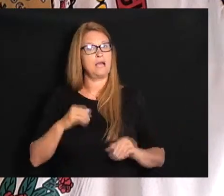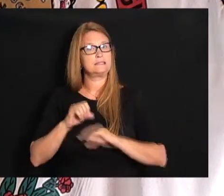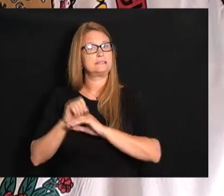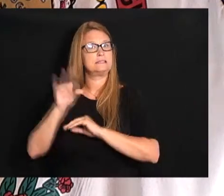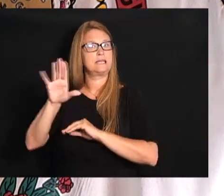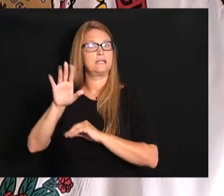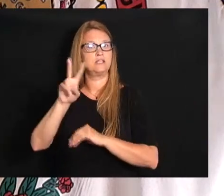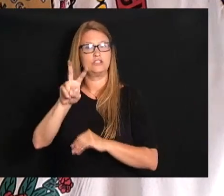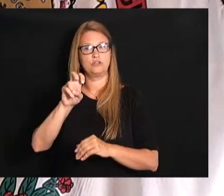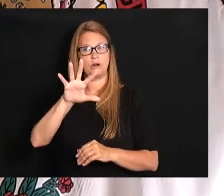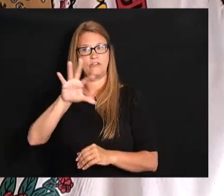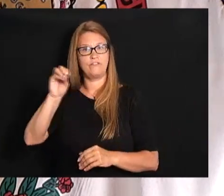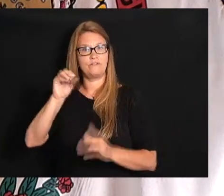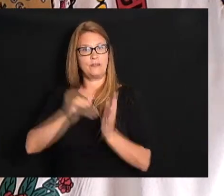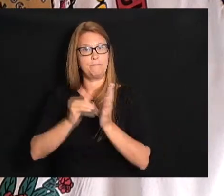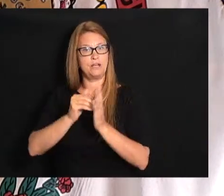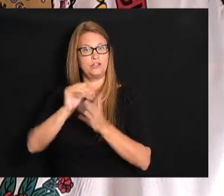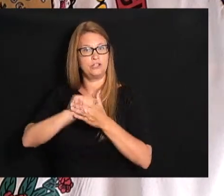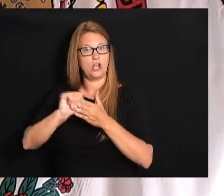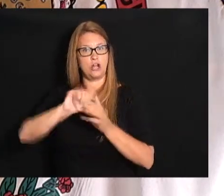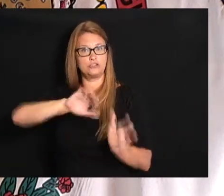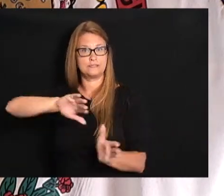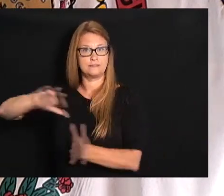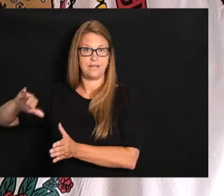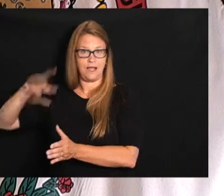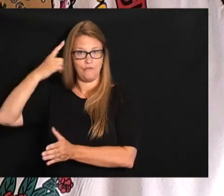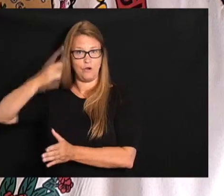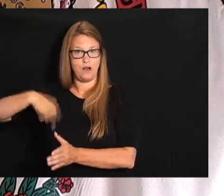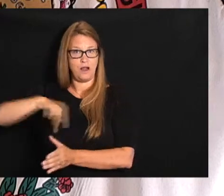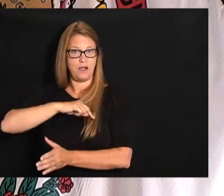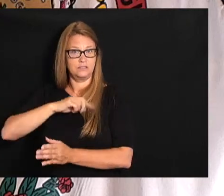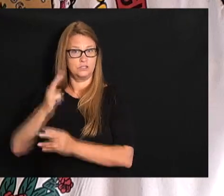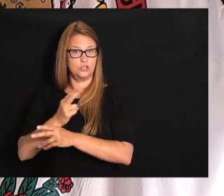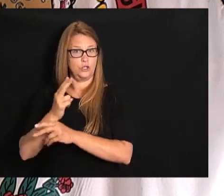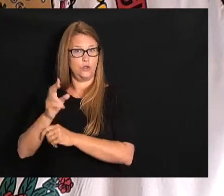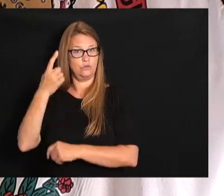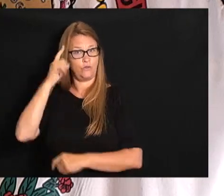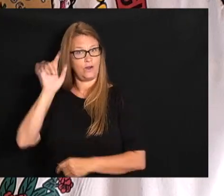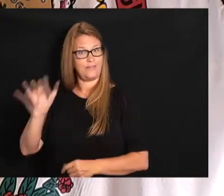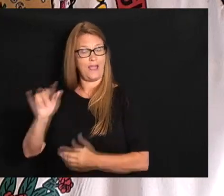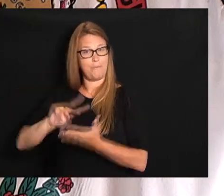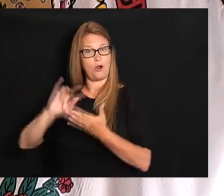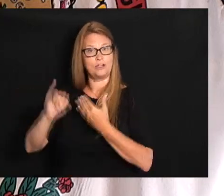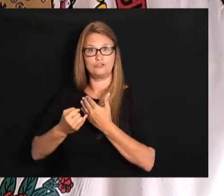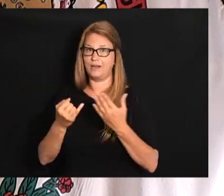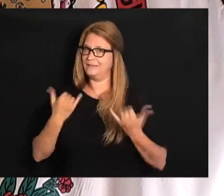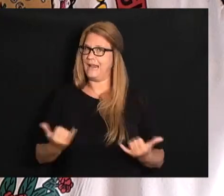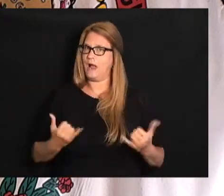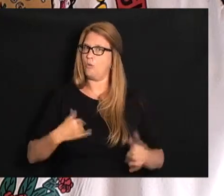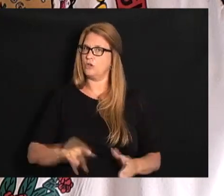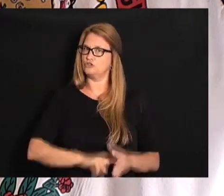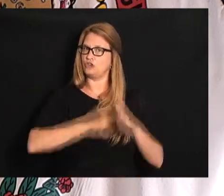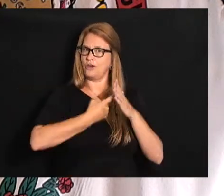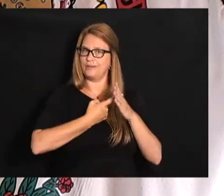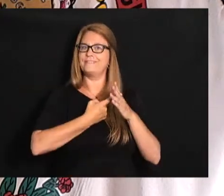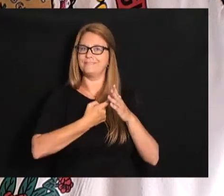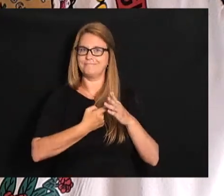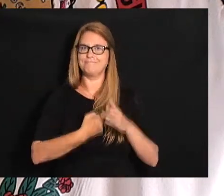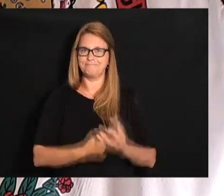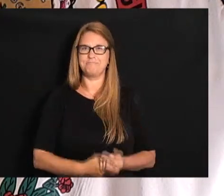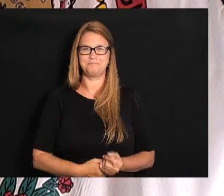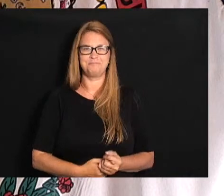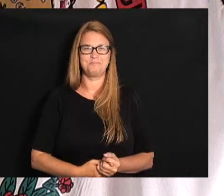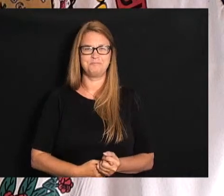that $250 million aside for us to be able to do these projects. And right here we go. With